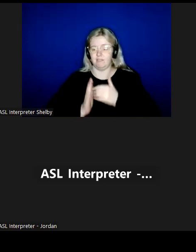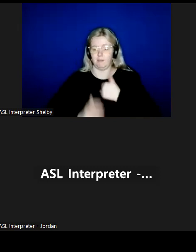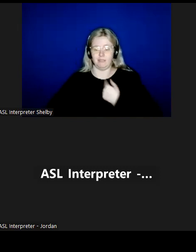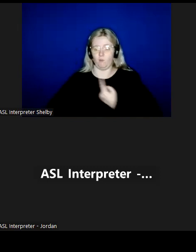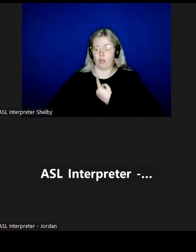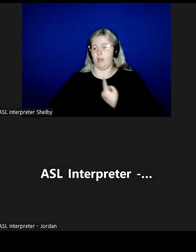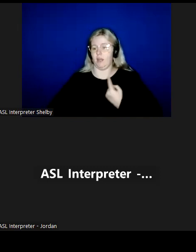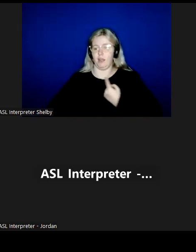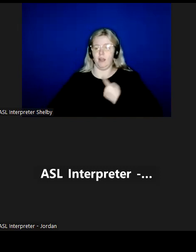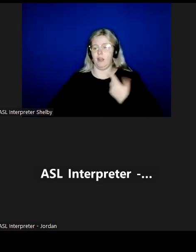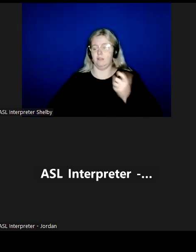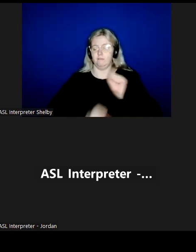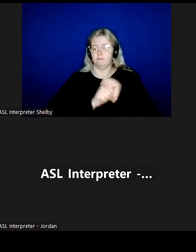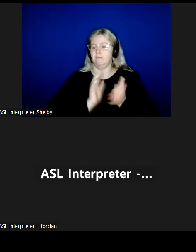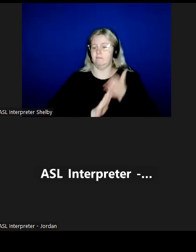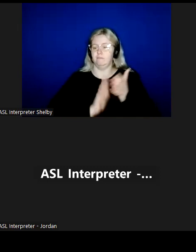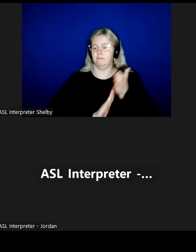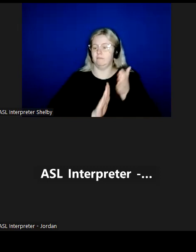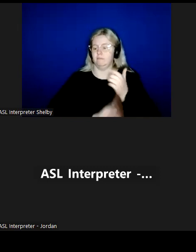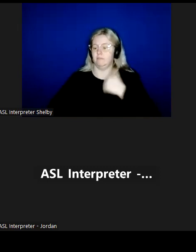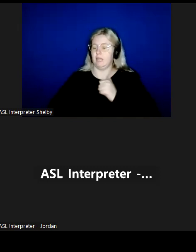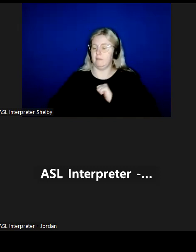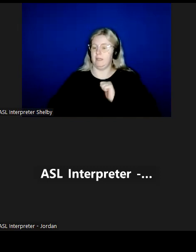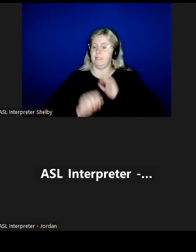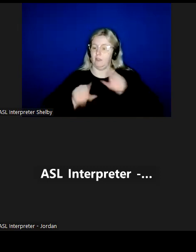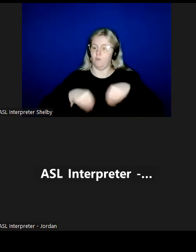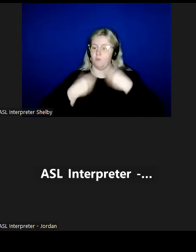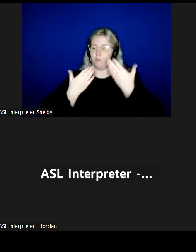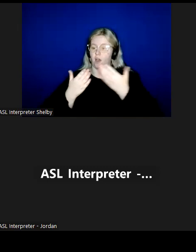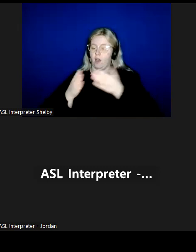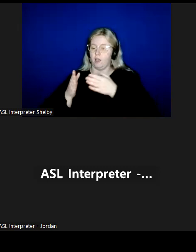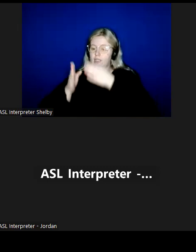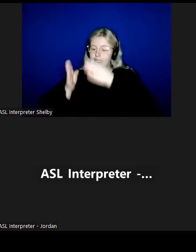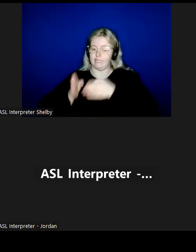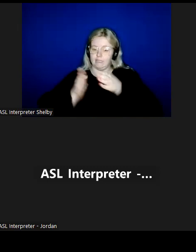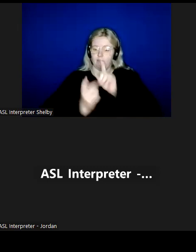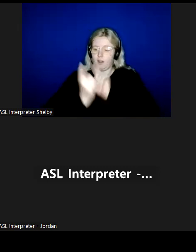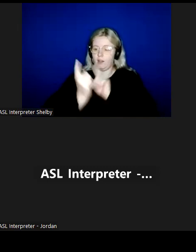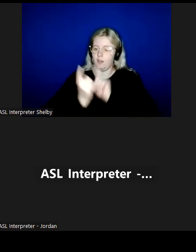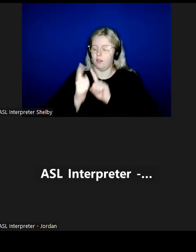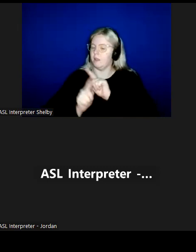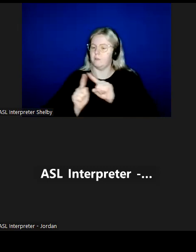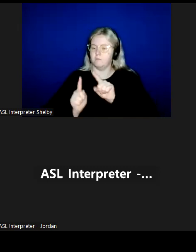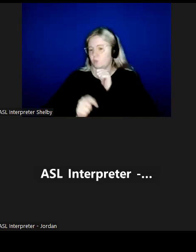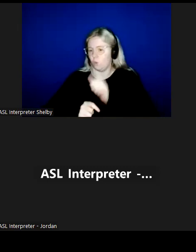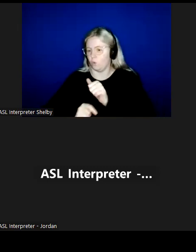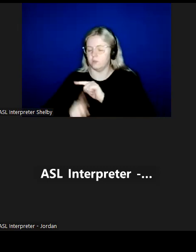here. So I don't provide individual, but my office is more of a